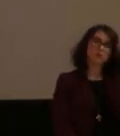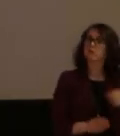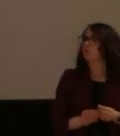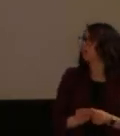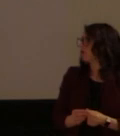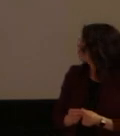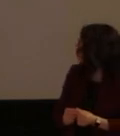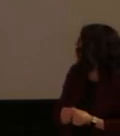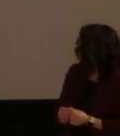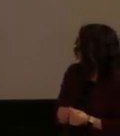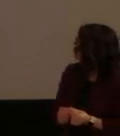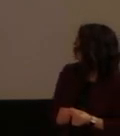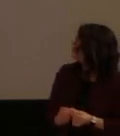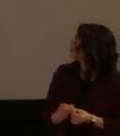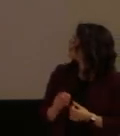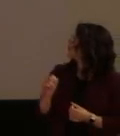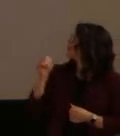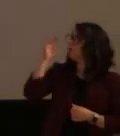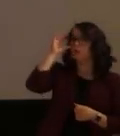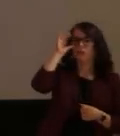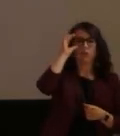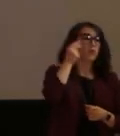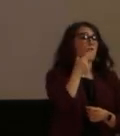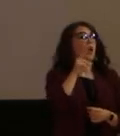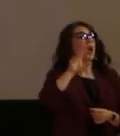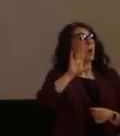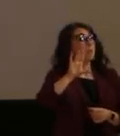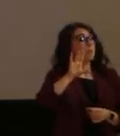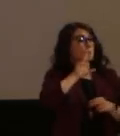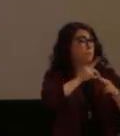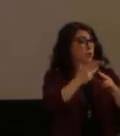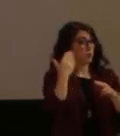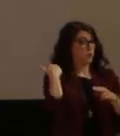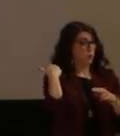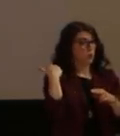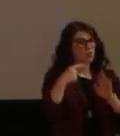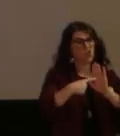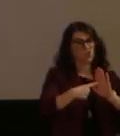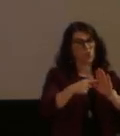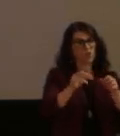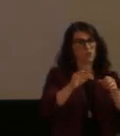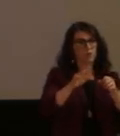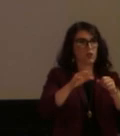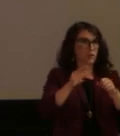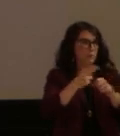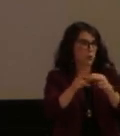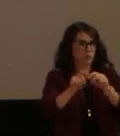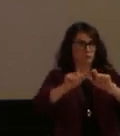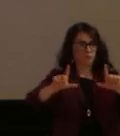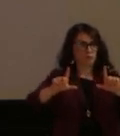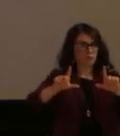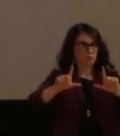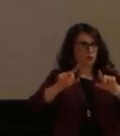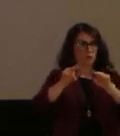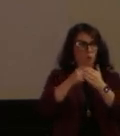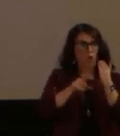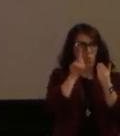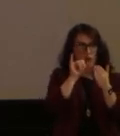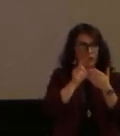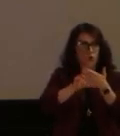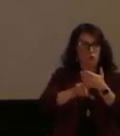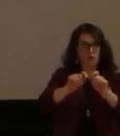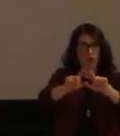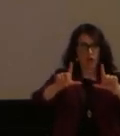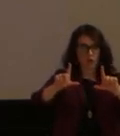The All of Us Research Hub, I mentioned it before, showed a little a screenshot of the workbench earlier. We anticipate that it will